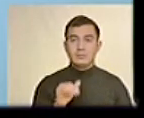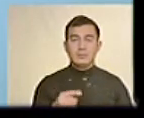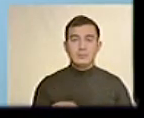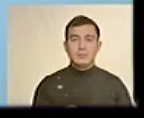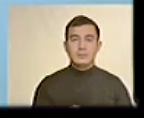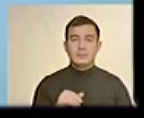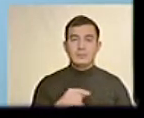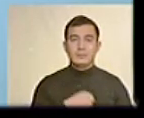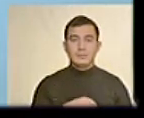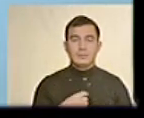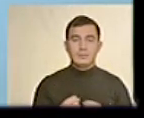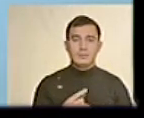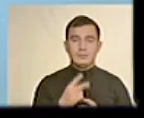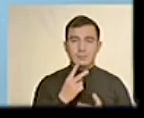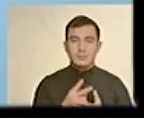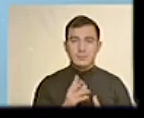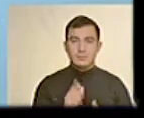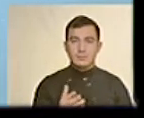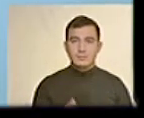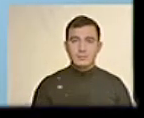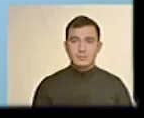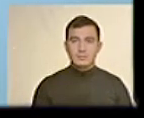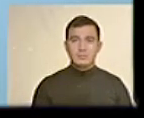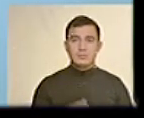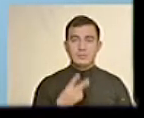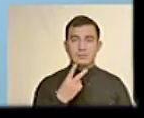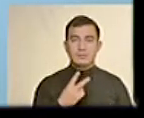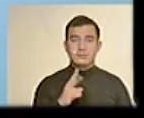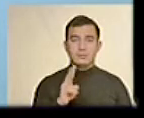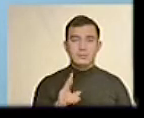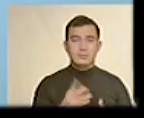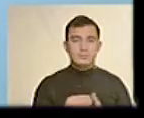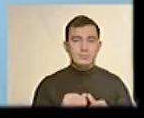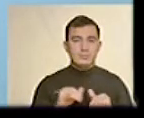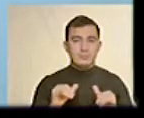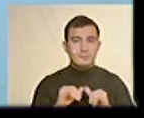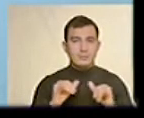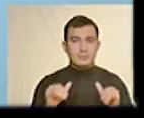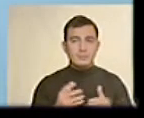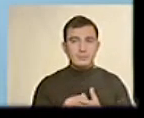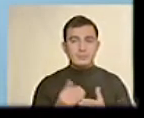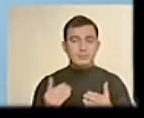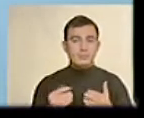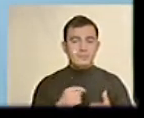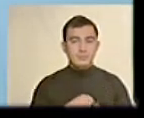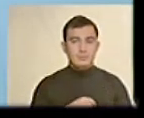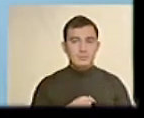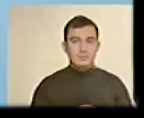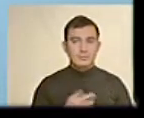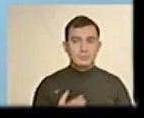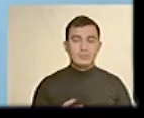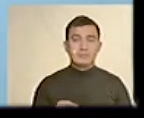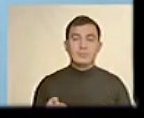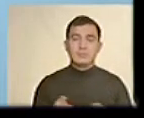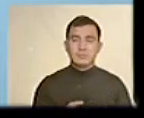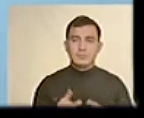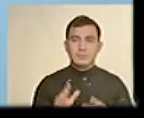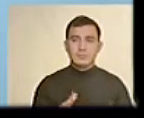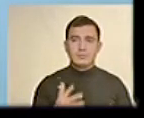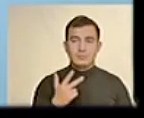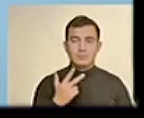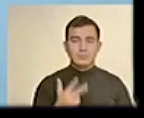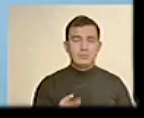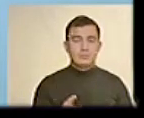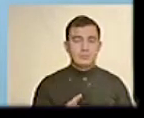bunday ifodani hosil qilamiz. Endi 2 ni kvadratga oshiramiz, x kvadratni kvadratga oshiramiz. Bu yerda ham xuddi shunday 3 ni